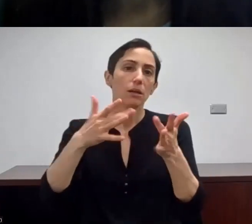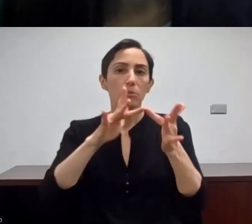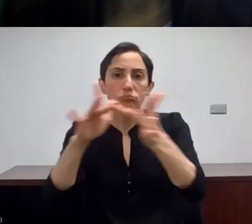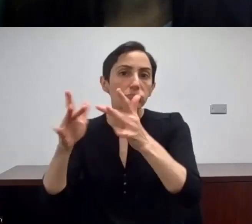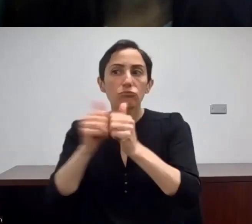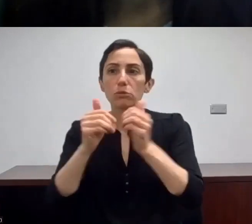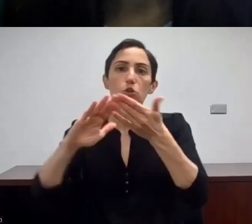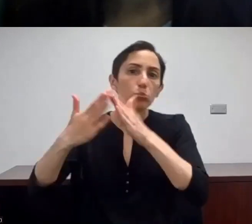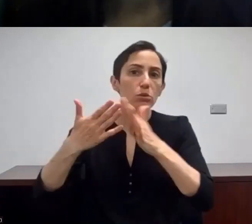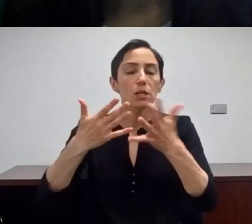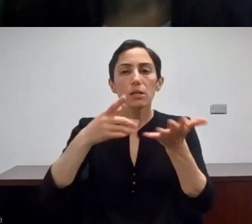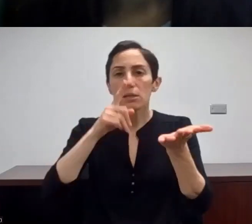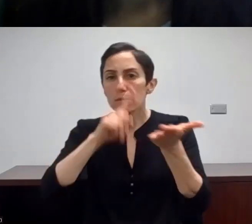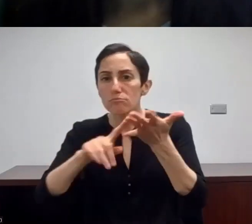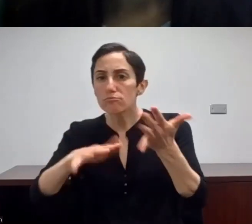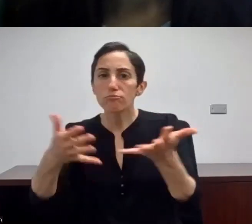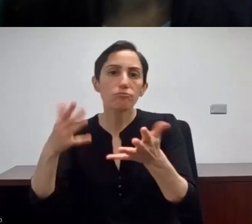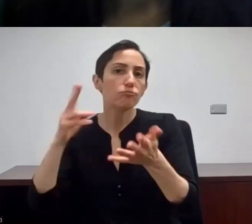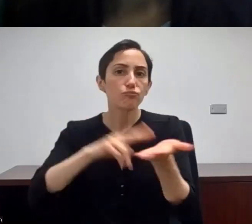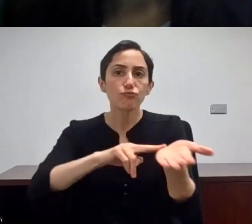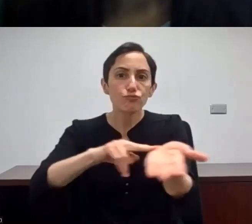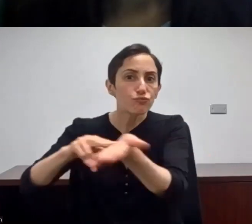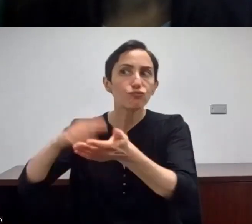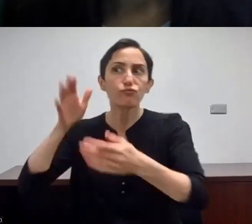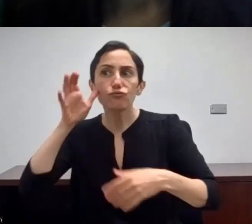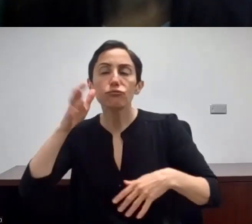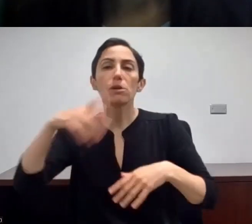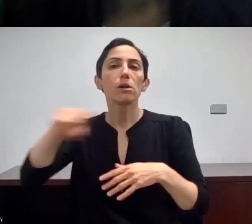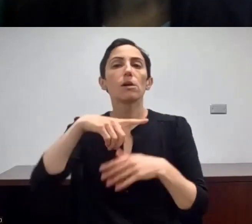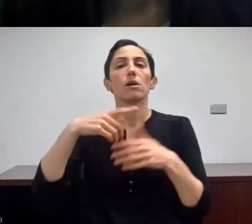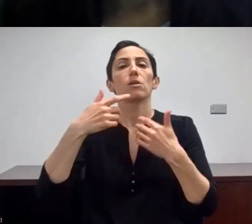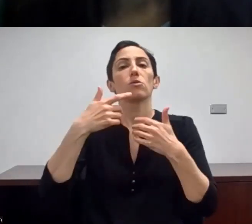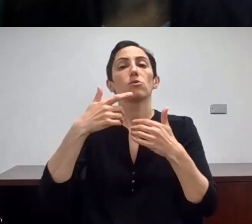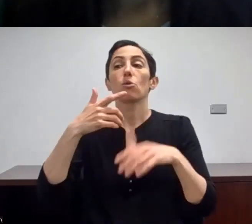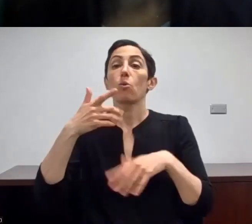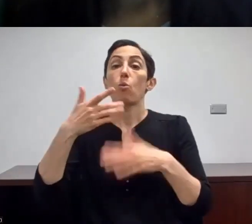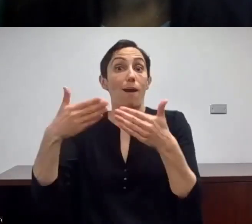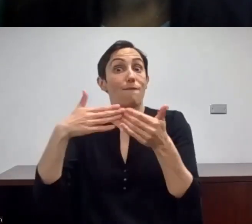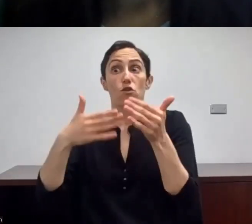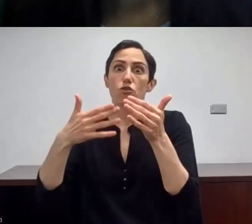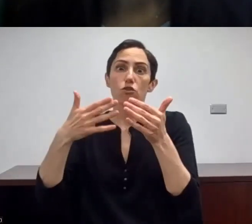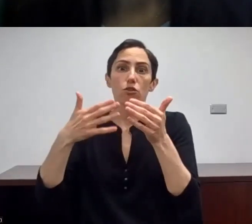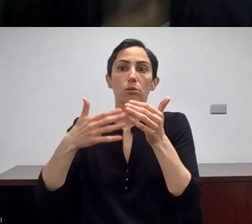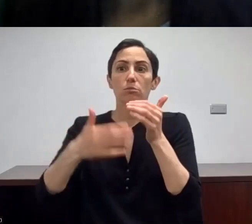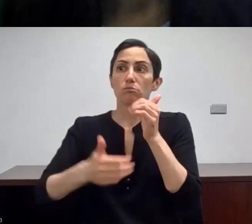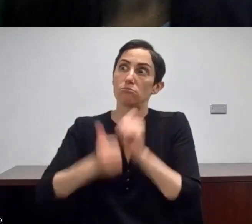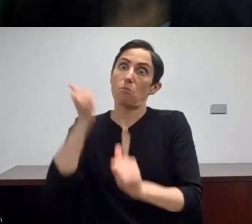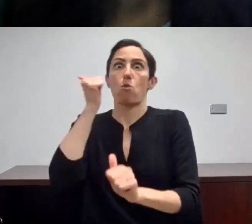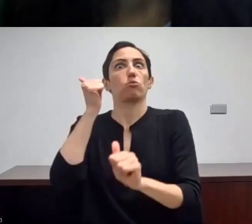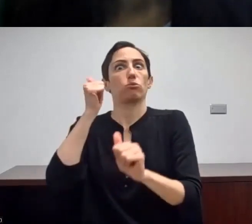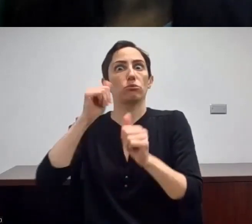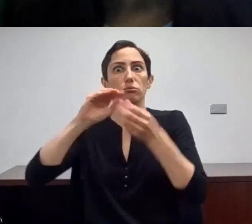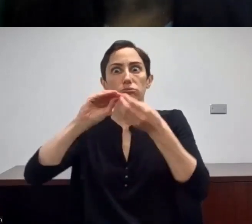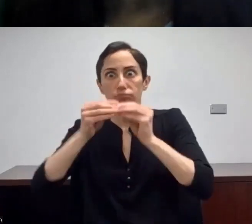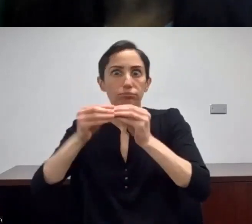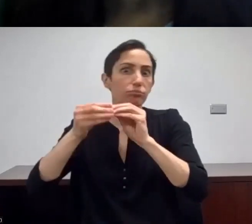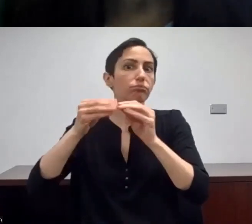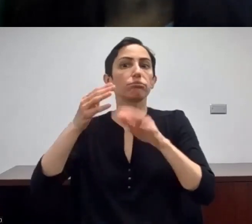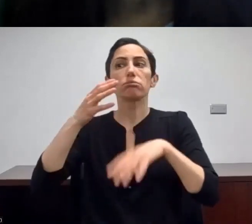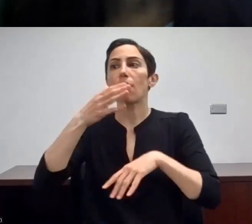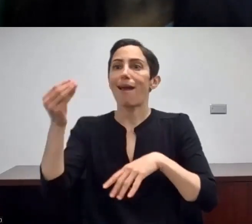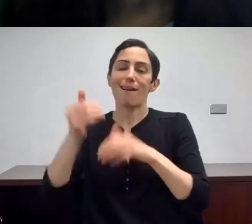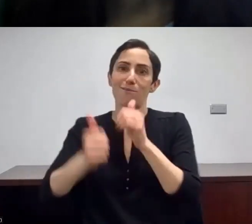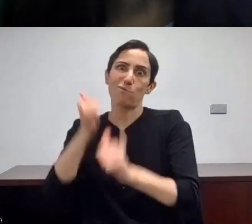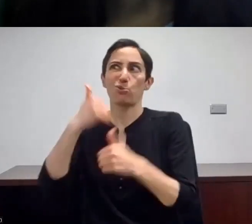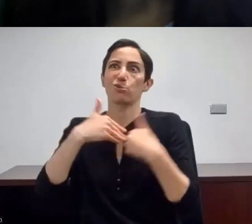research to address the most prevalent and most burdensome cancers in our region. Thank you. I think we have time